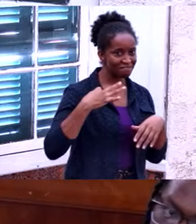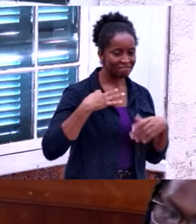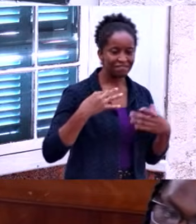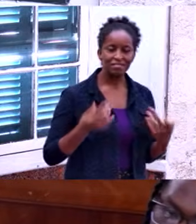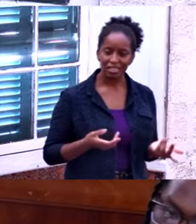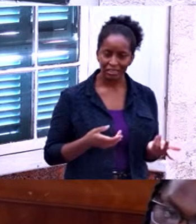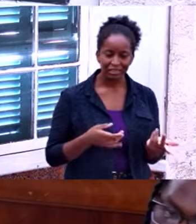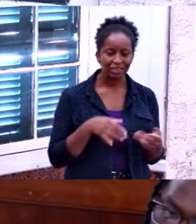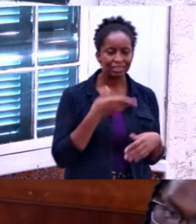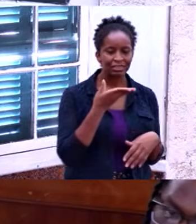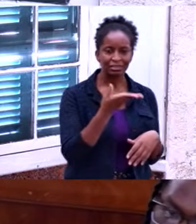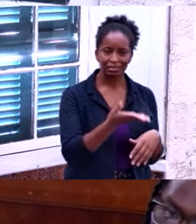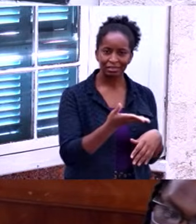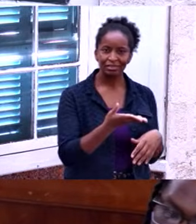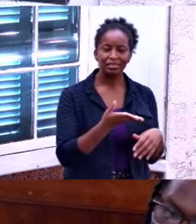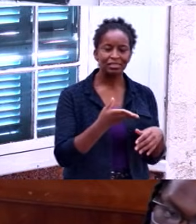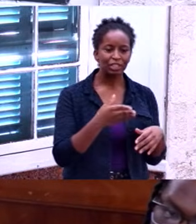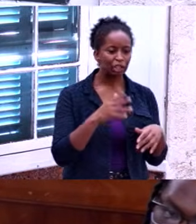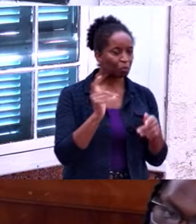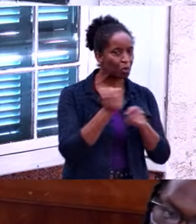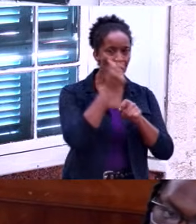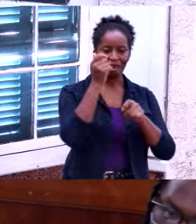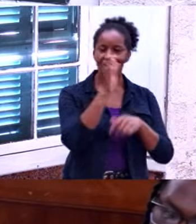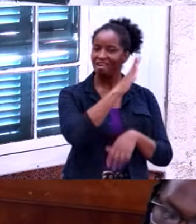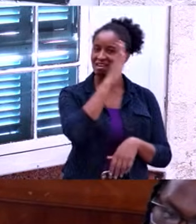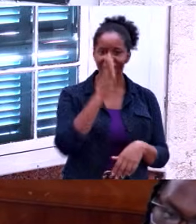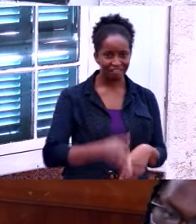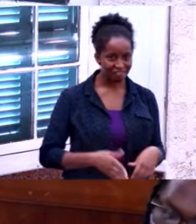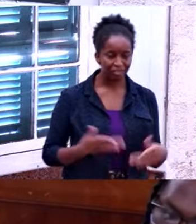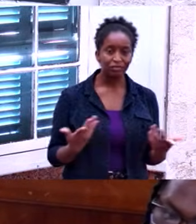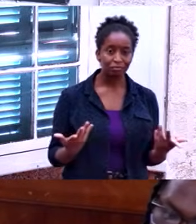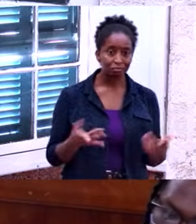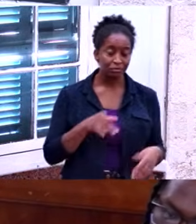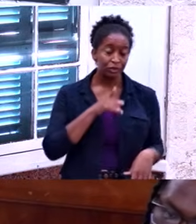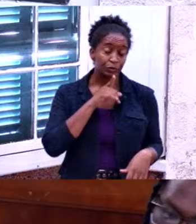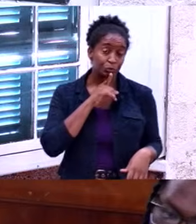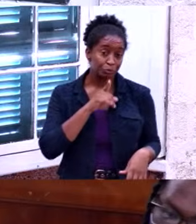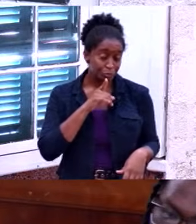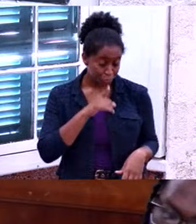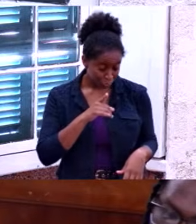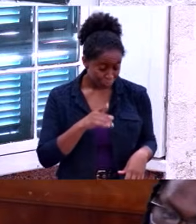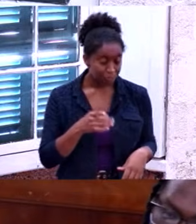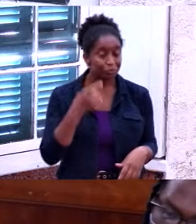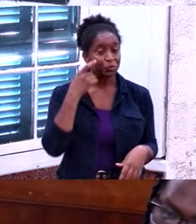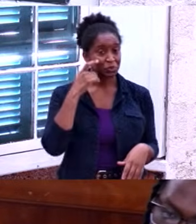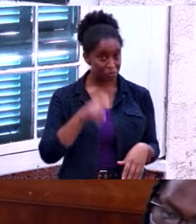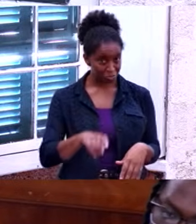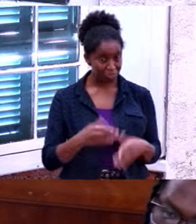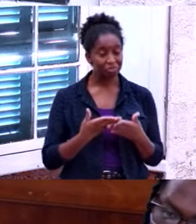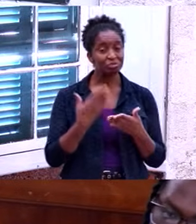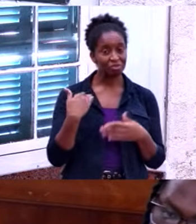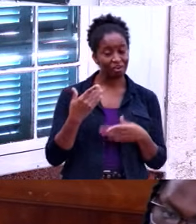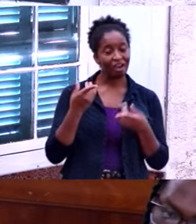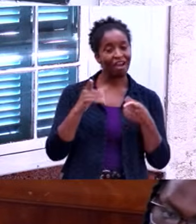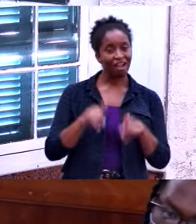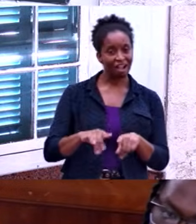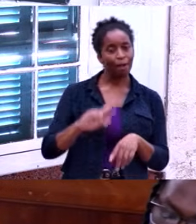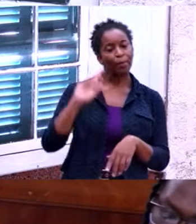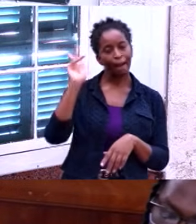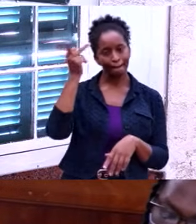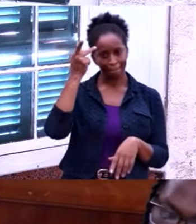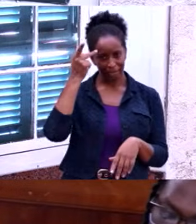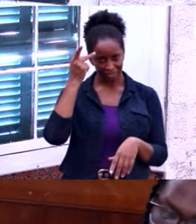Barbados. No, the people of our country will not accept that from a government. These are not